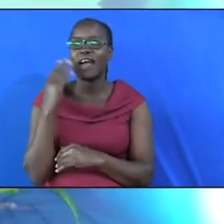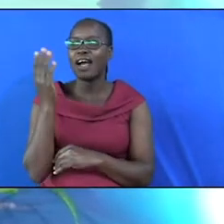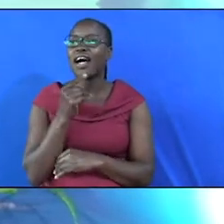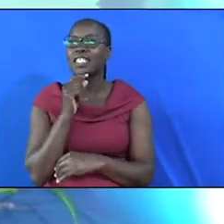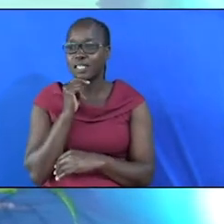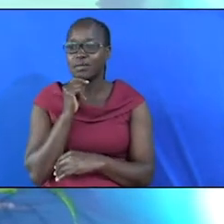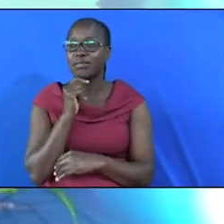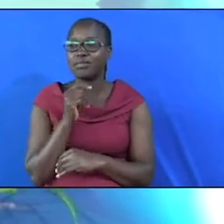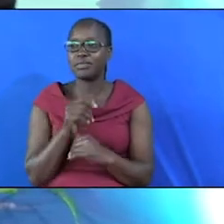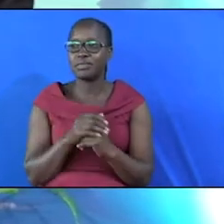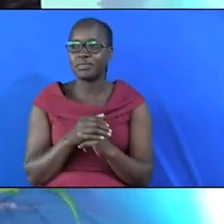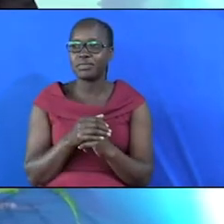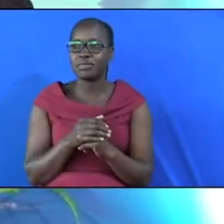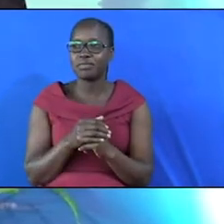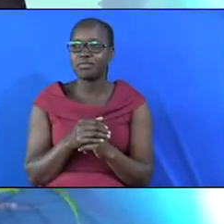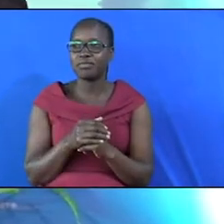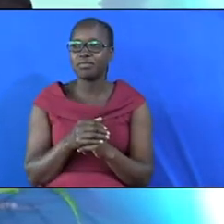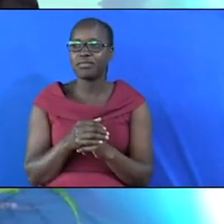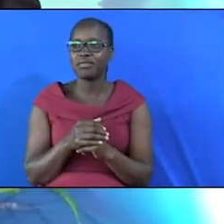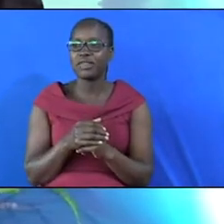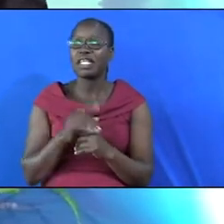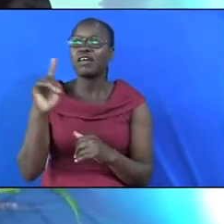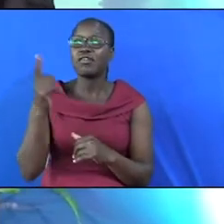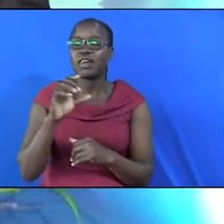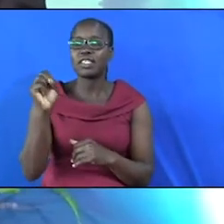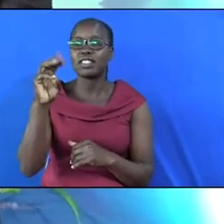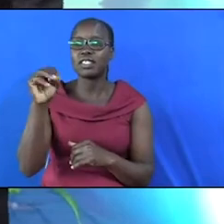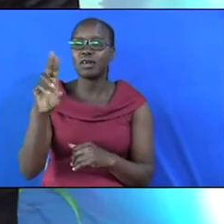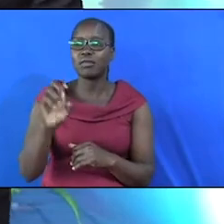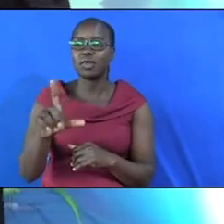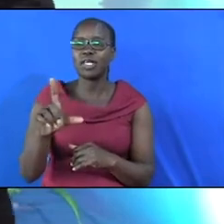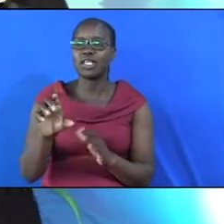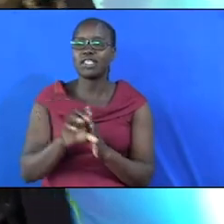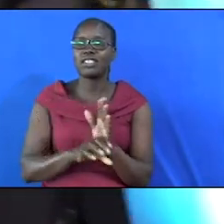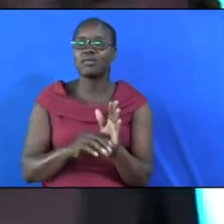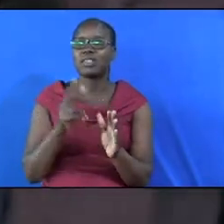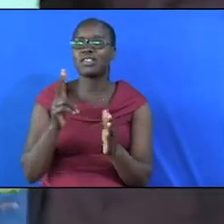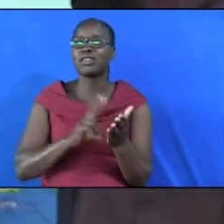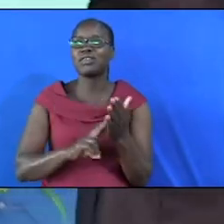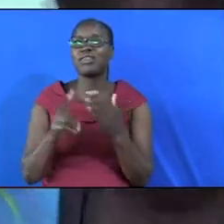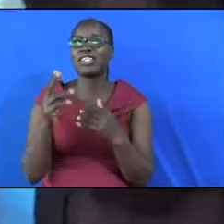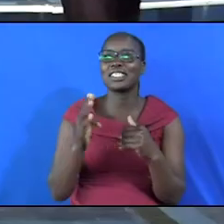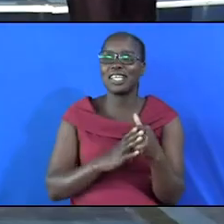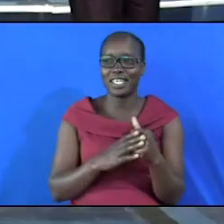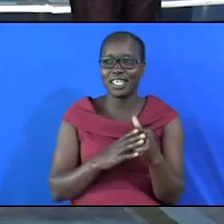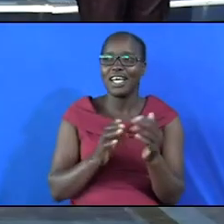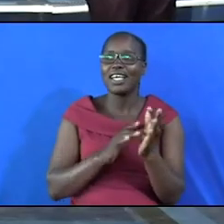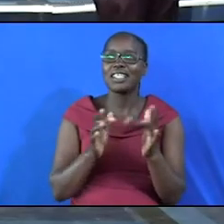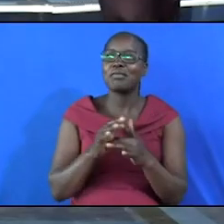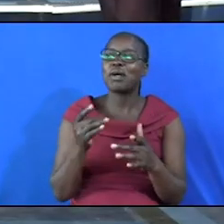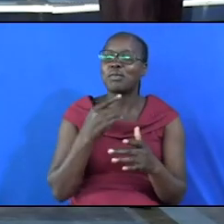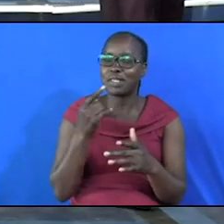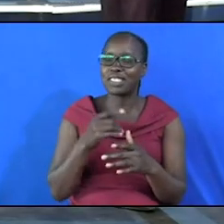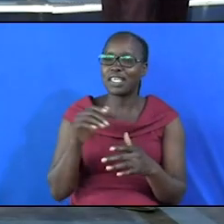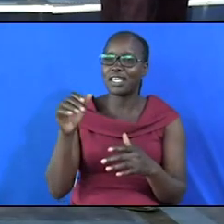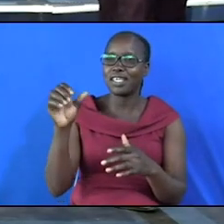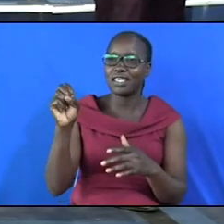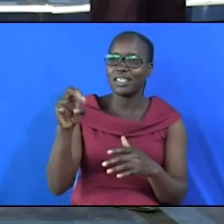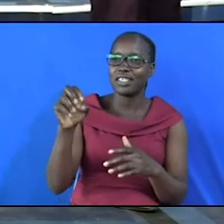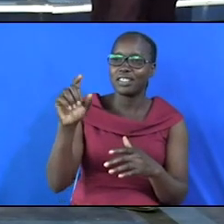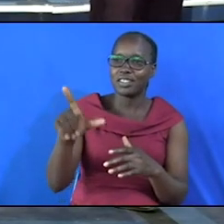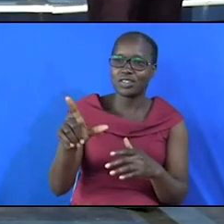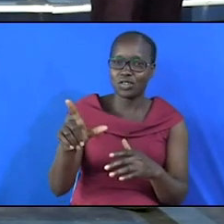with your Bible. 1 Samuel chapter 2, chapter 9 verses 2. The Bible says that Saul